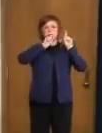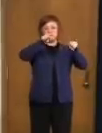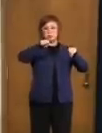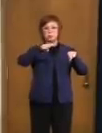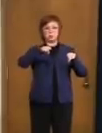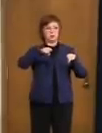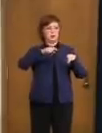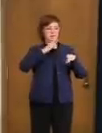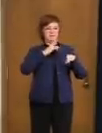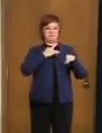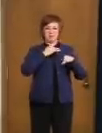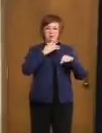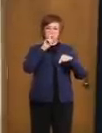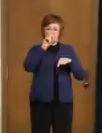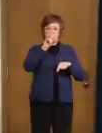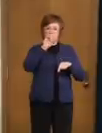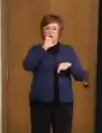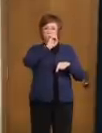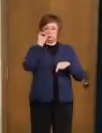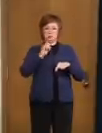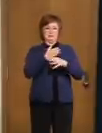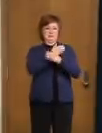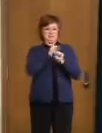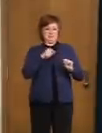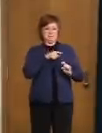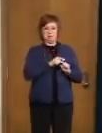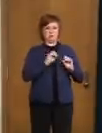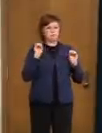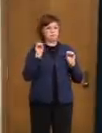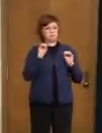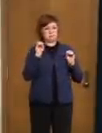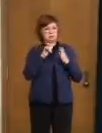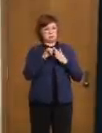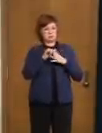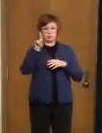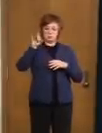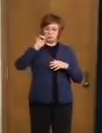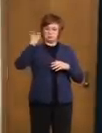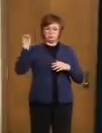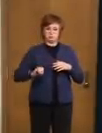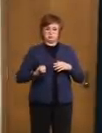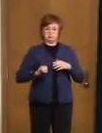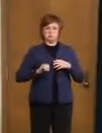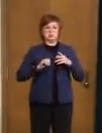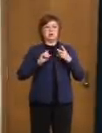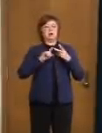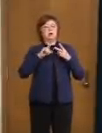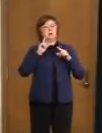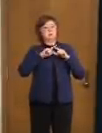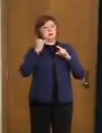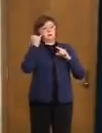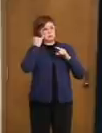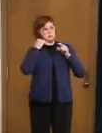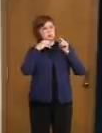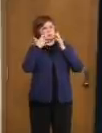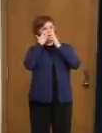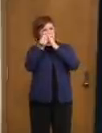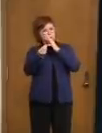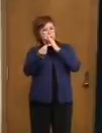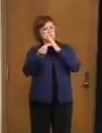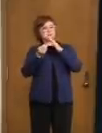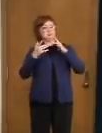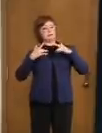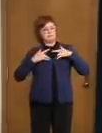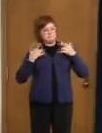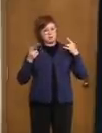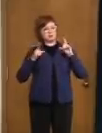risk. But if there's high compliance with the guidelines, that risk is low, and we can keep case numbers at a manageable